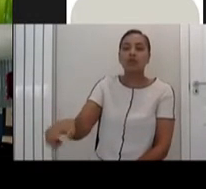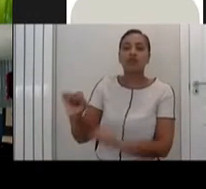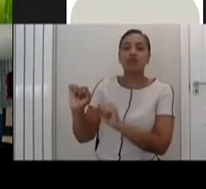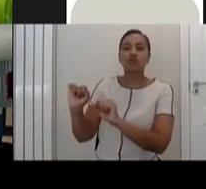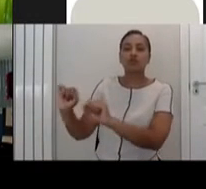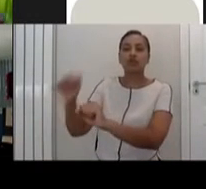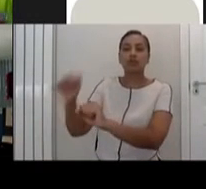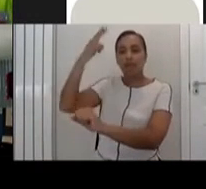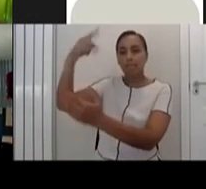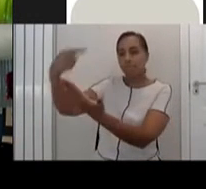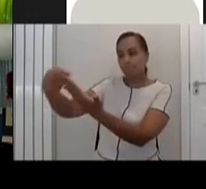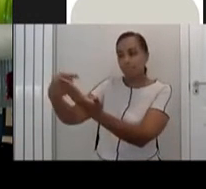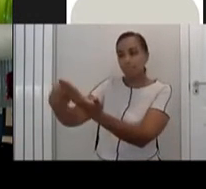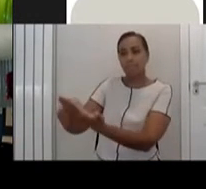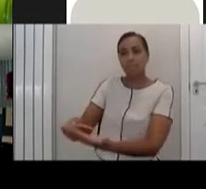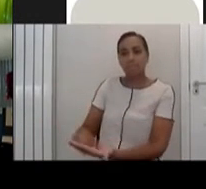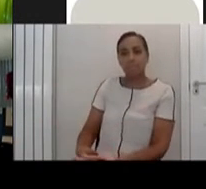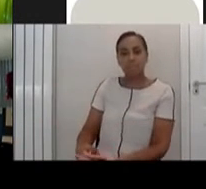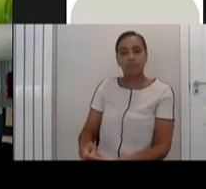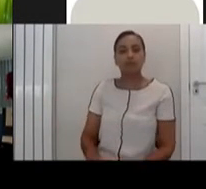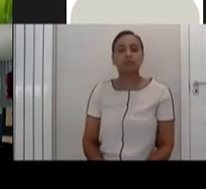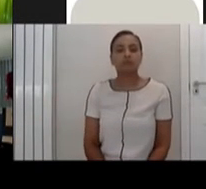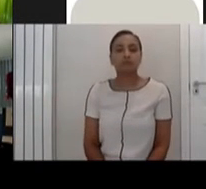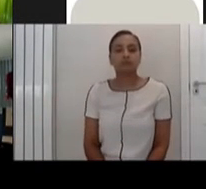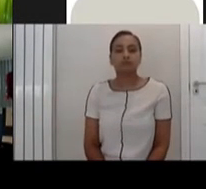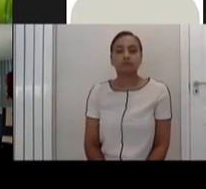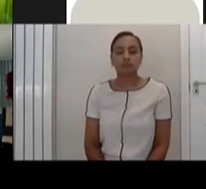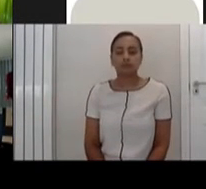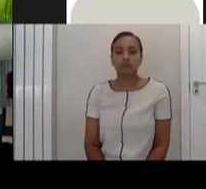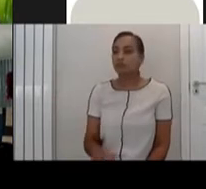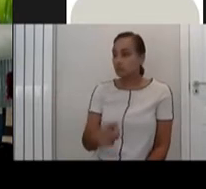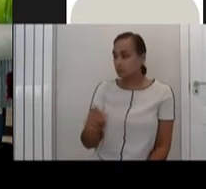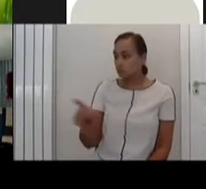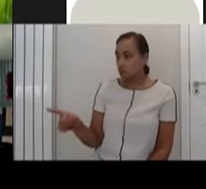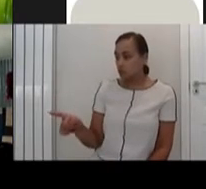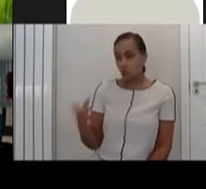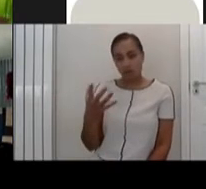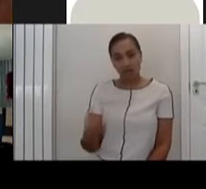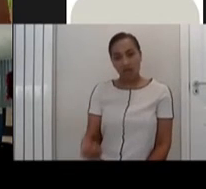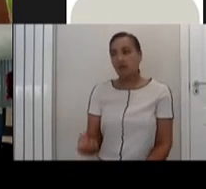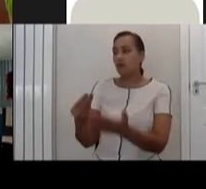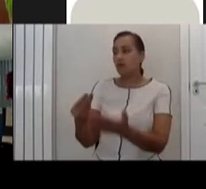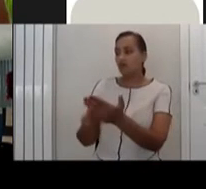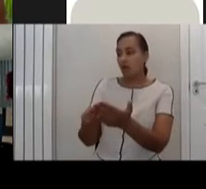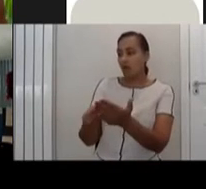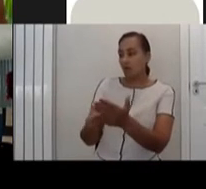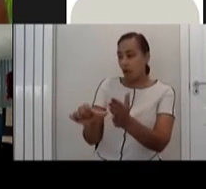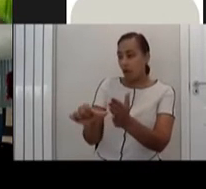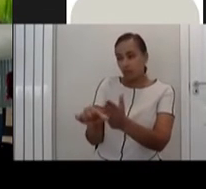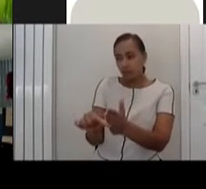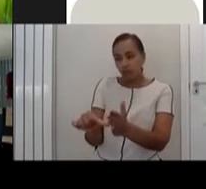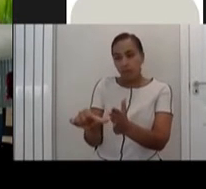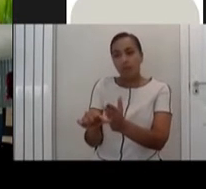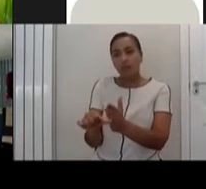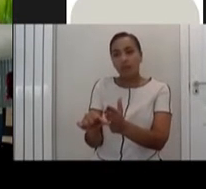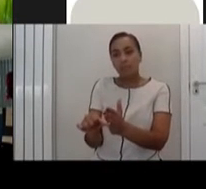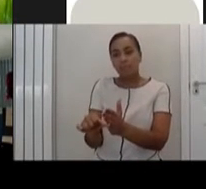list. And for those people who've identified that they have financial concerns, then they are